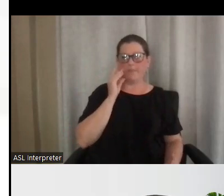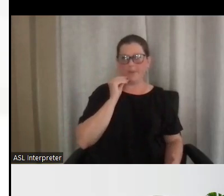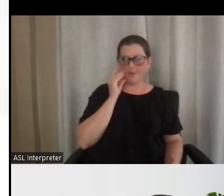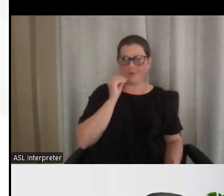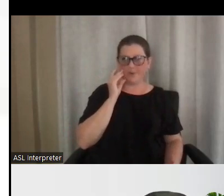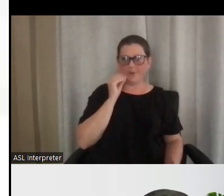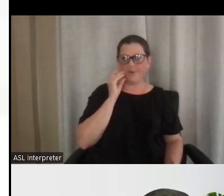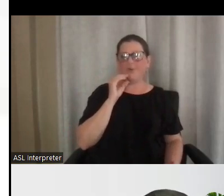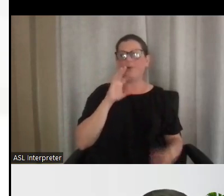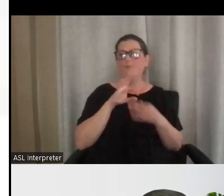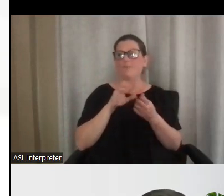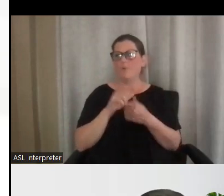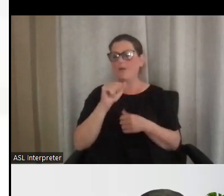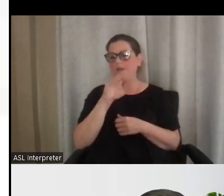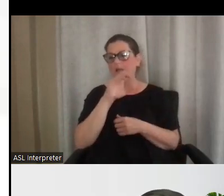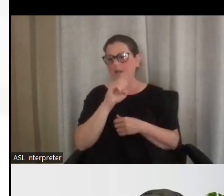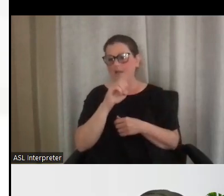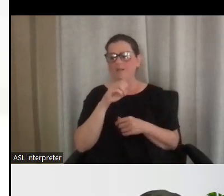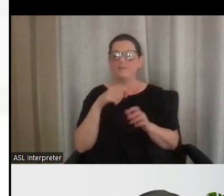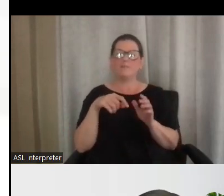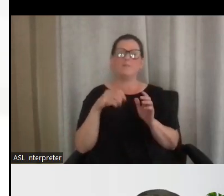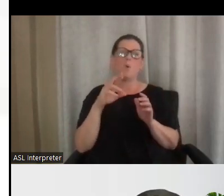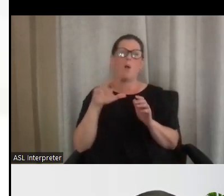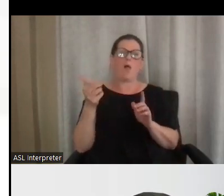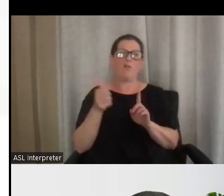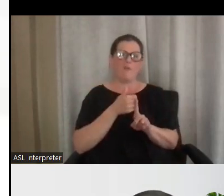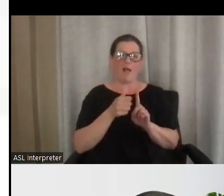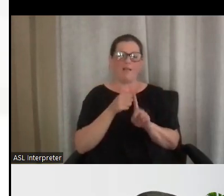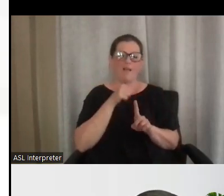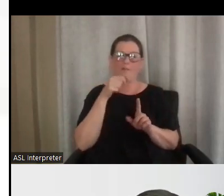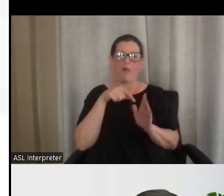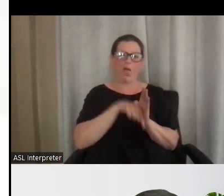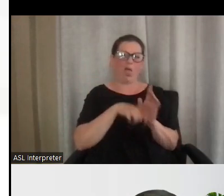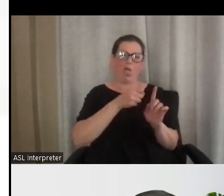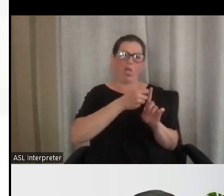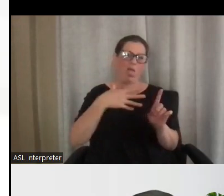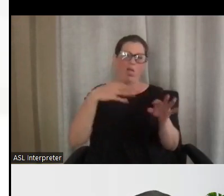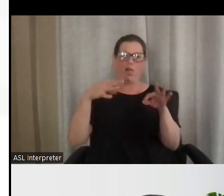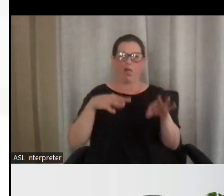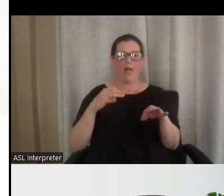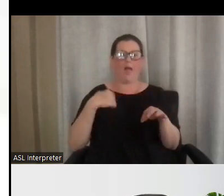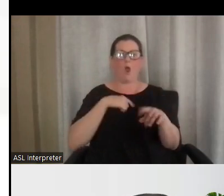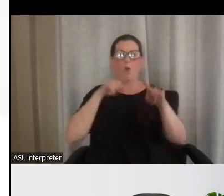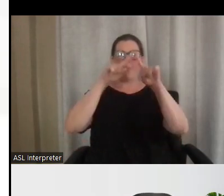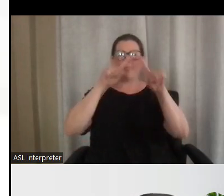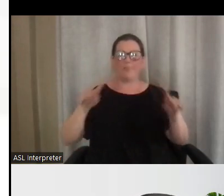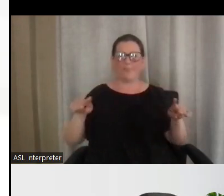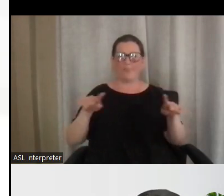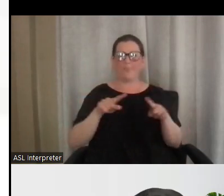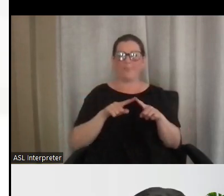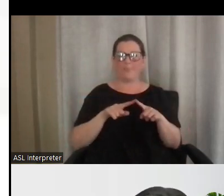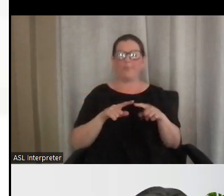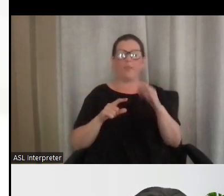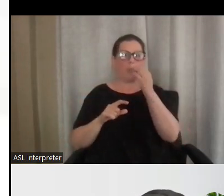of ACEs or other violence. So I won't go into too much detail on our ACEs pyramid, but I do want to kind